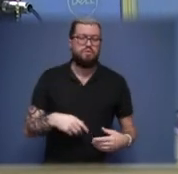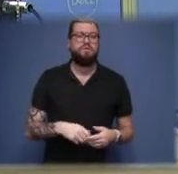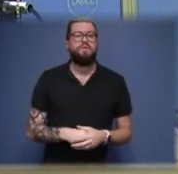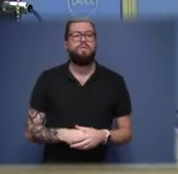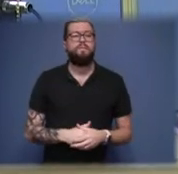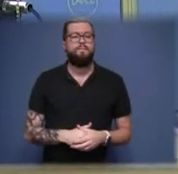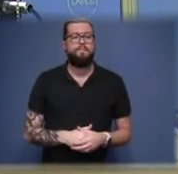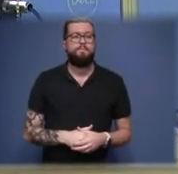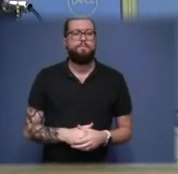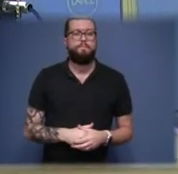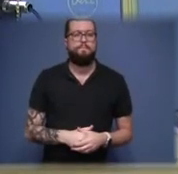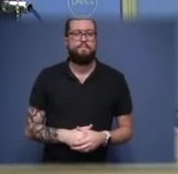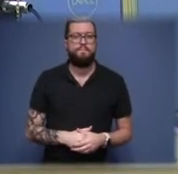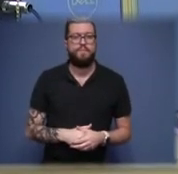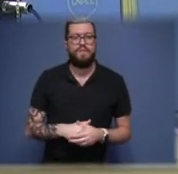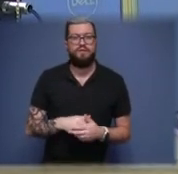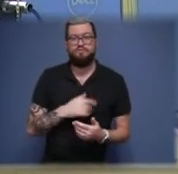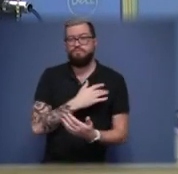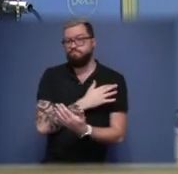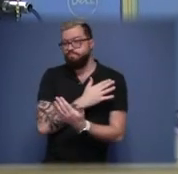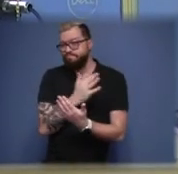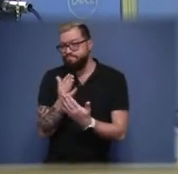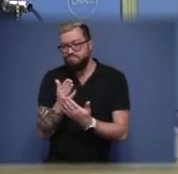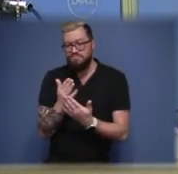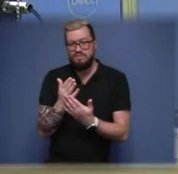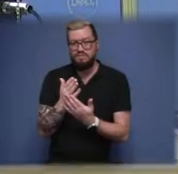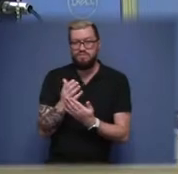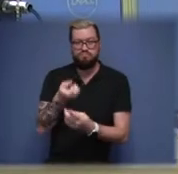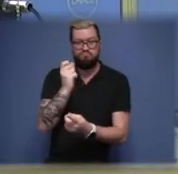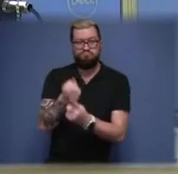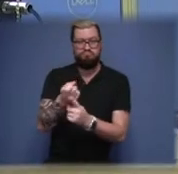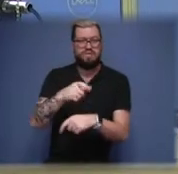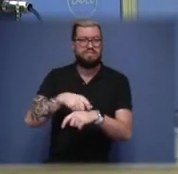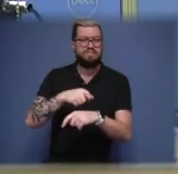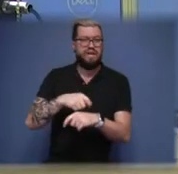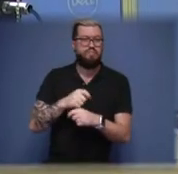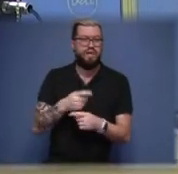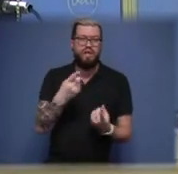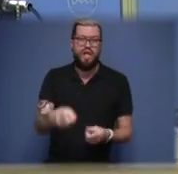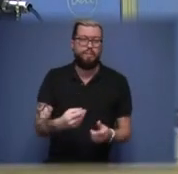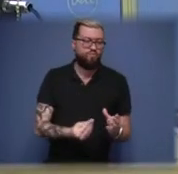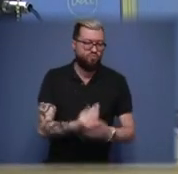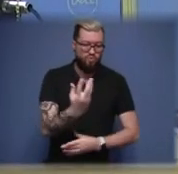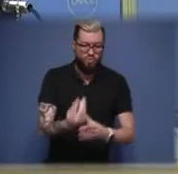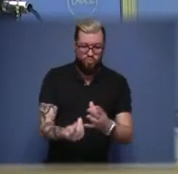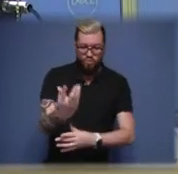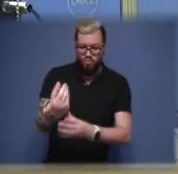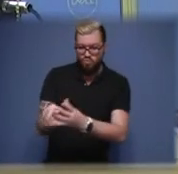And there just came a time when the stuff we were growing,